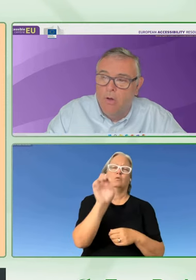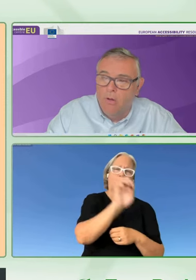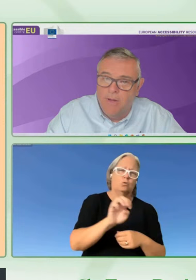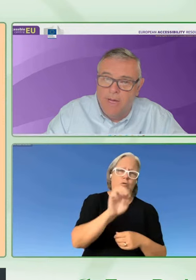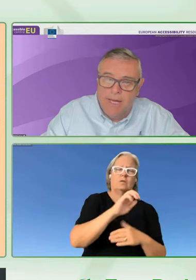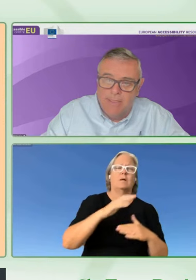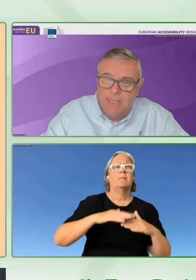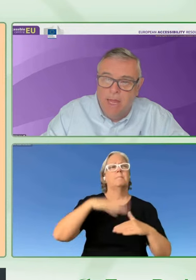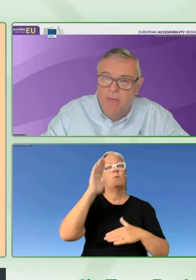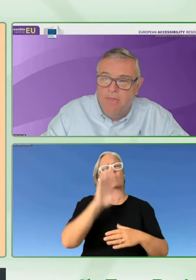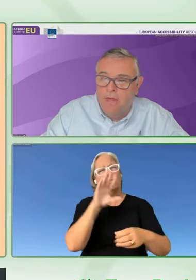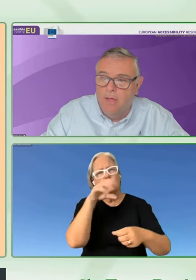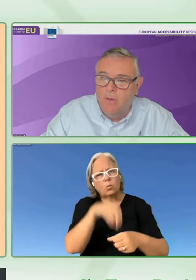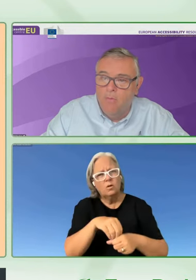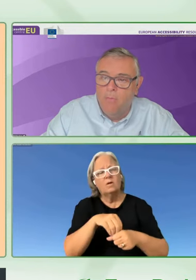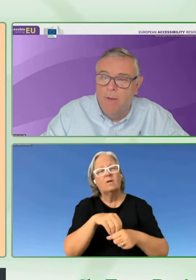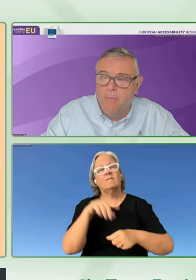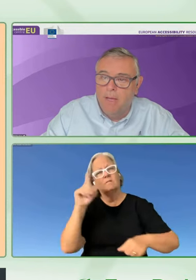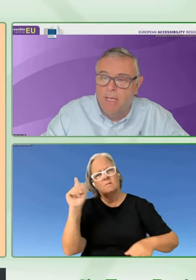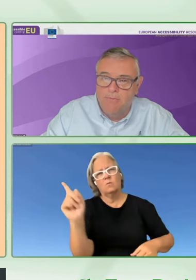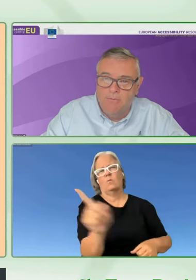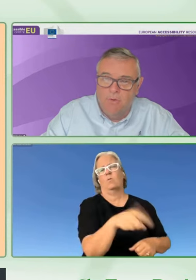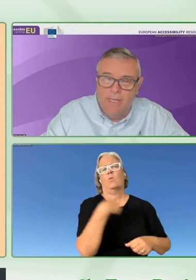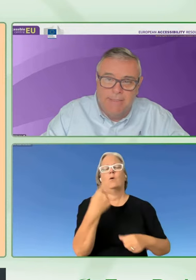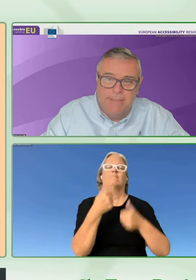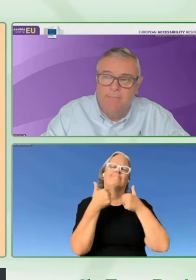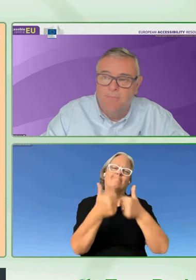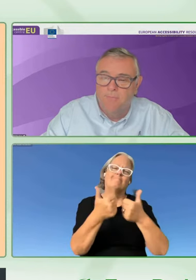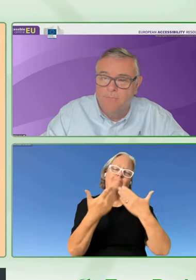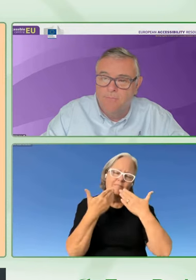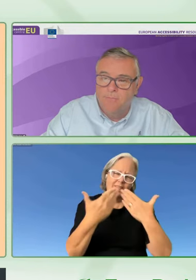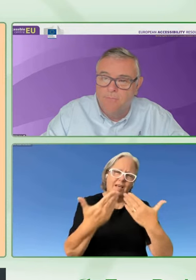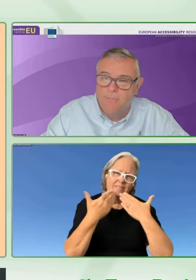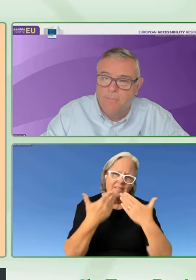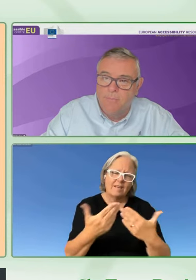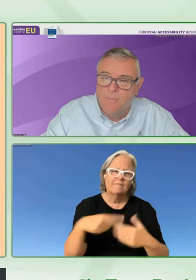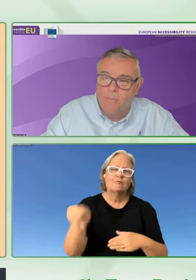for all of us. Thank you very much for attending.